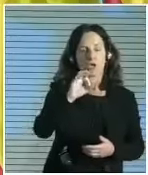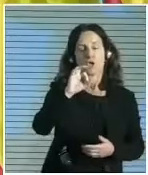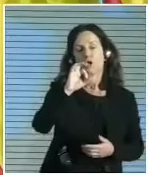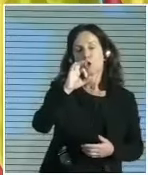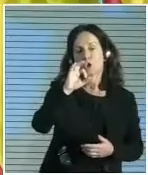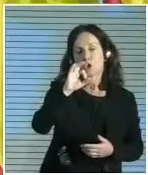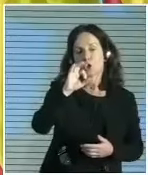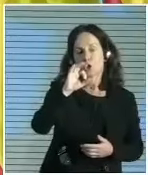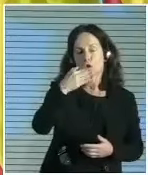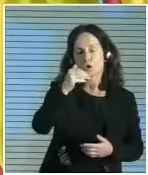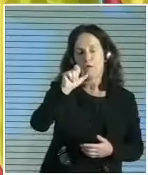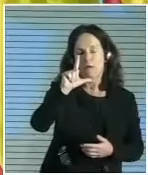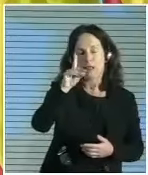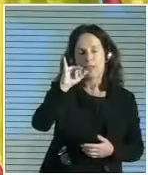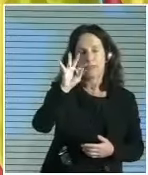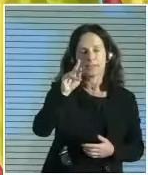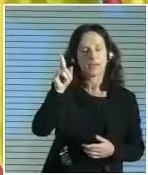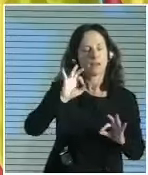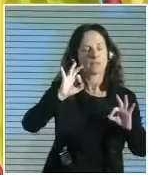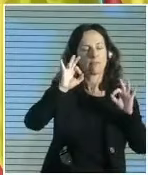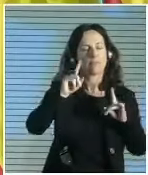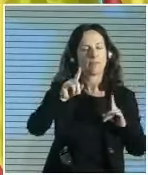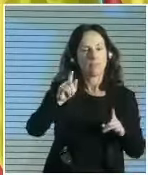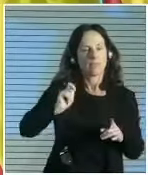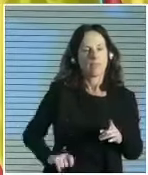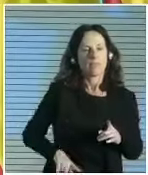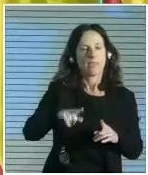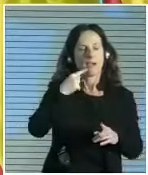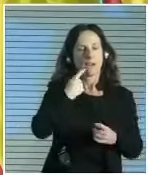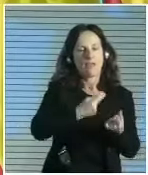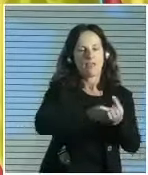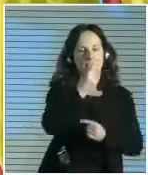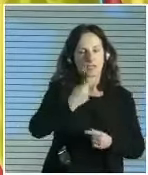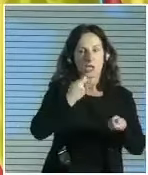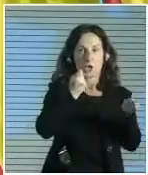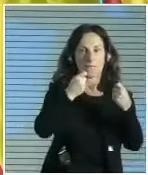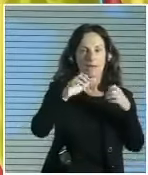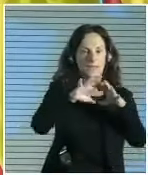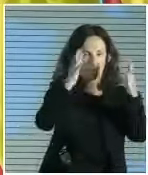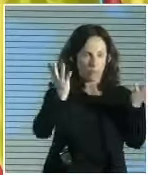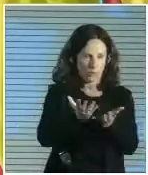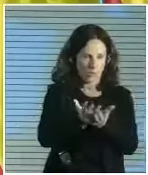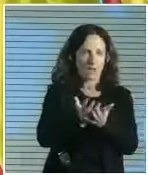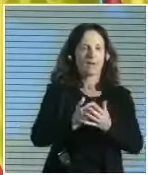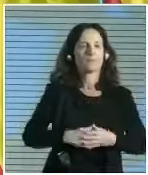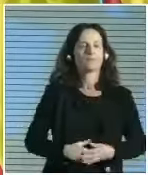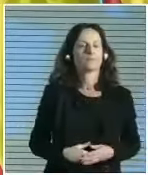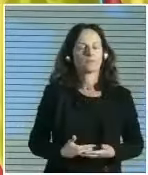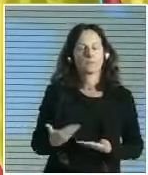marketing. Tono, the colleagues have been sharing how they are engaged in the